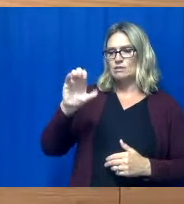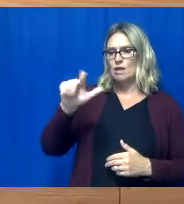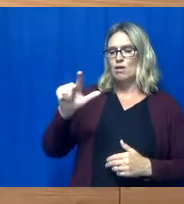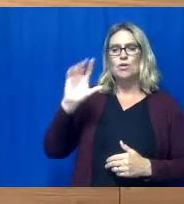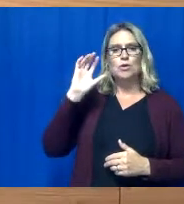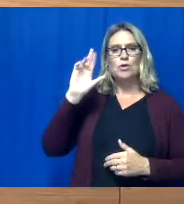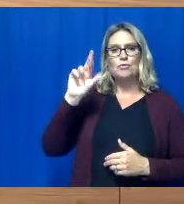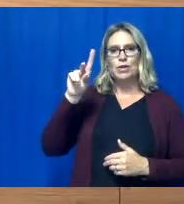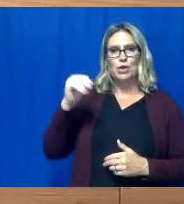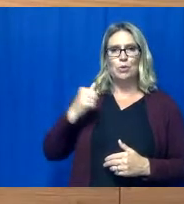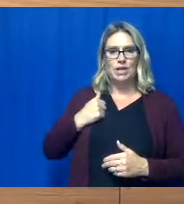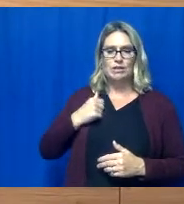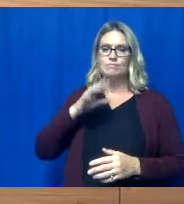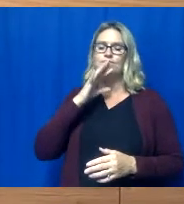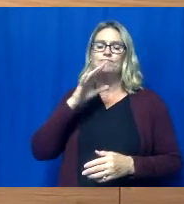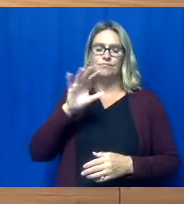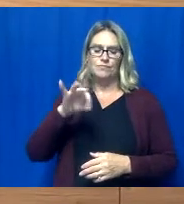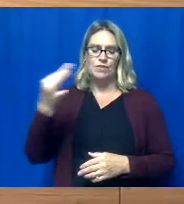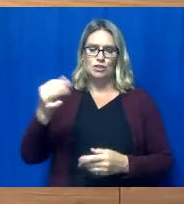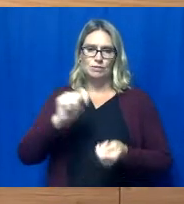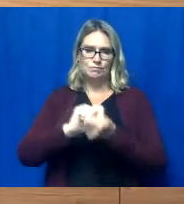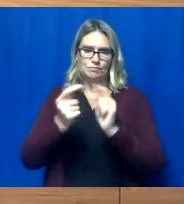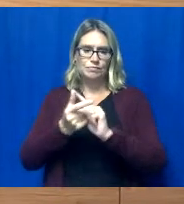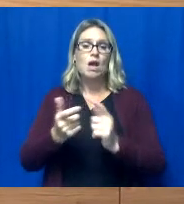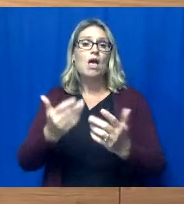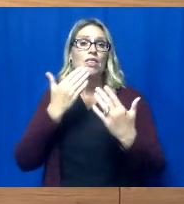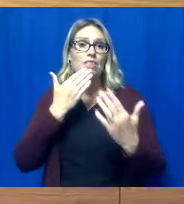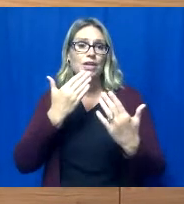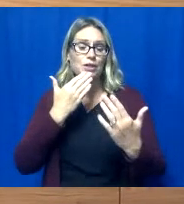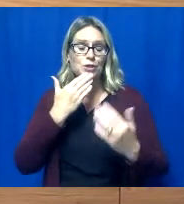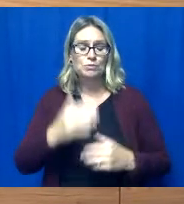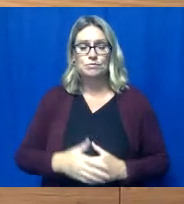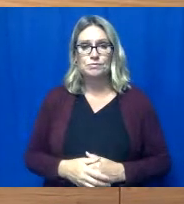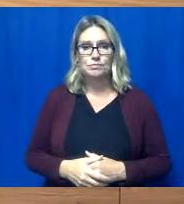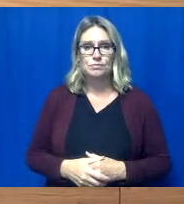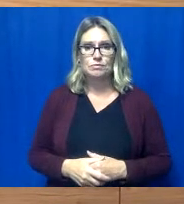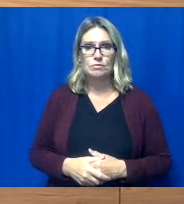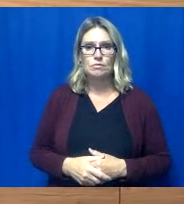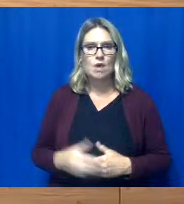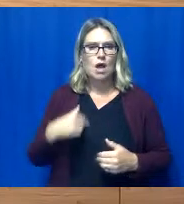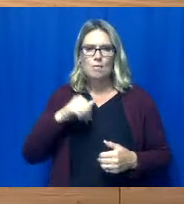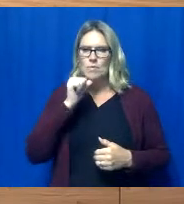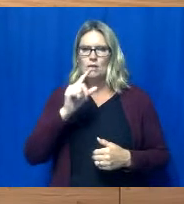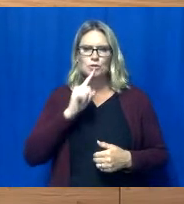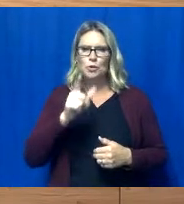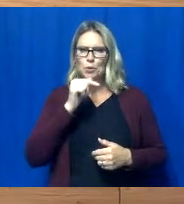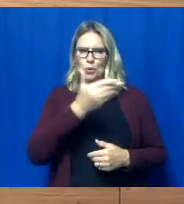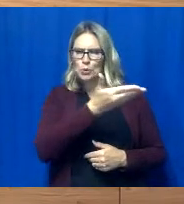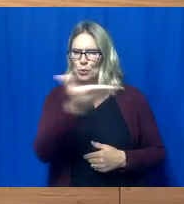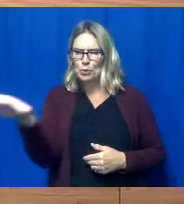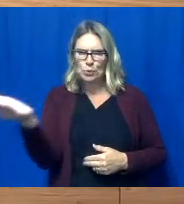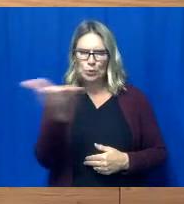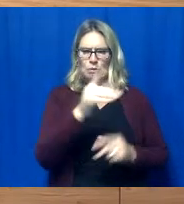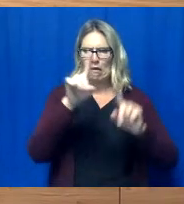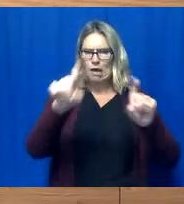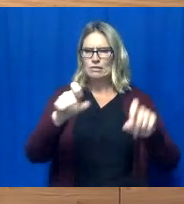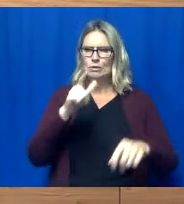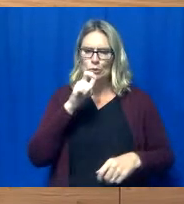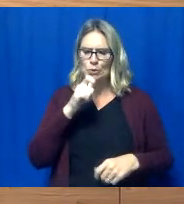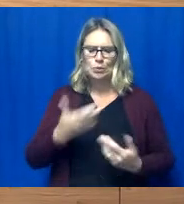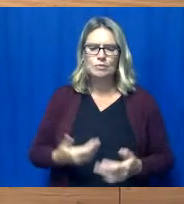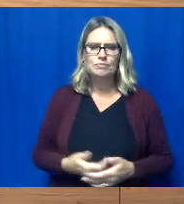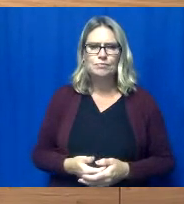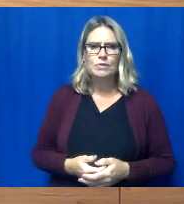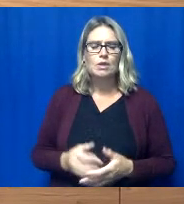Oui, bonjour. Thank you. My question, I don't know who would be answering it, but it's regarding